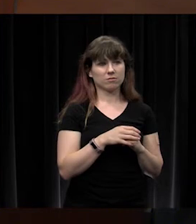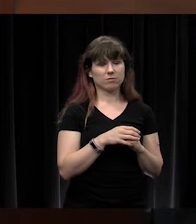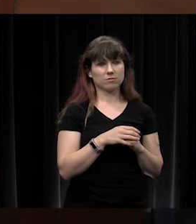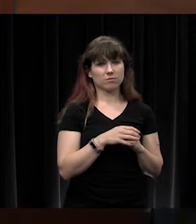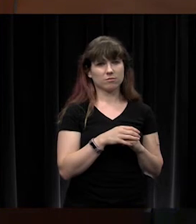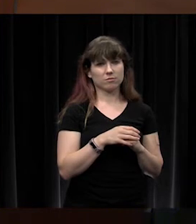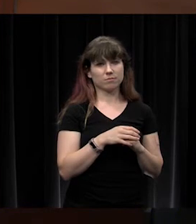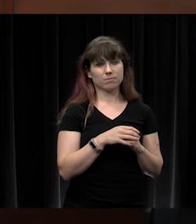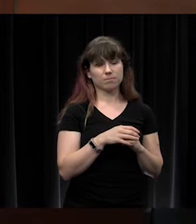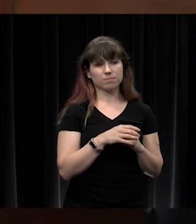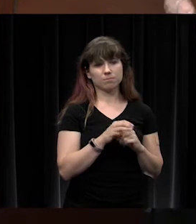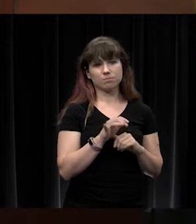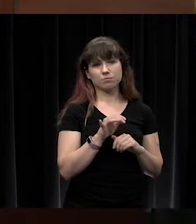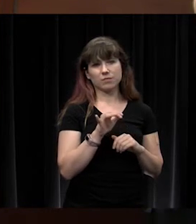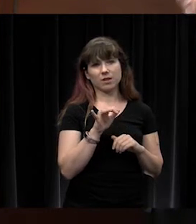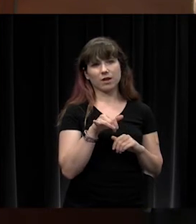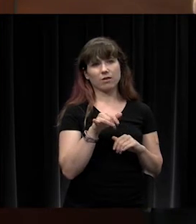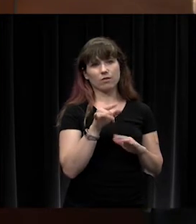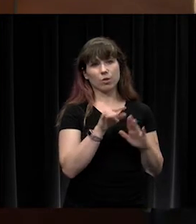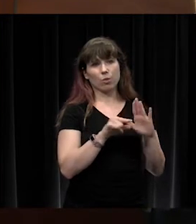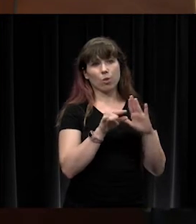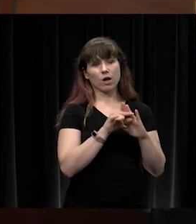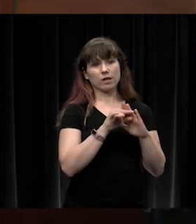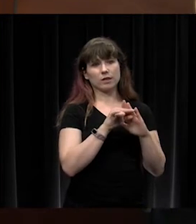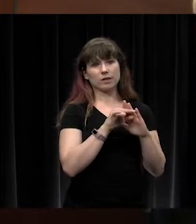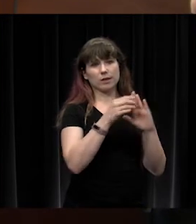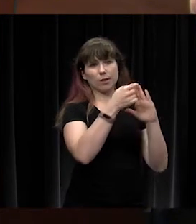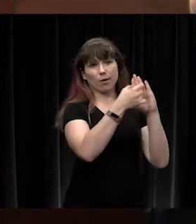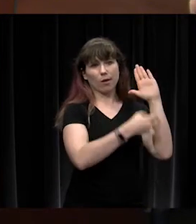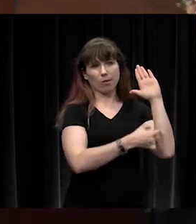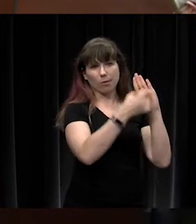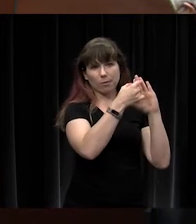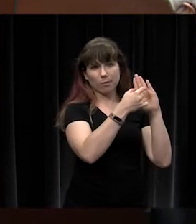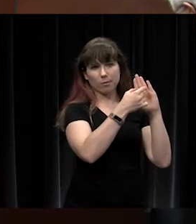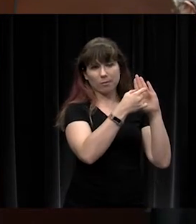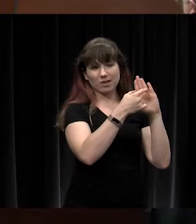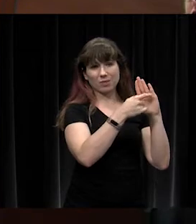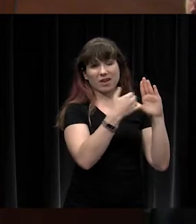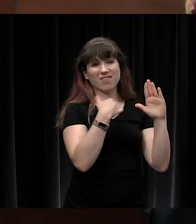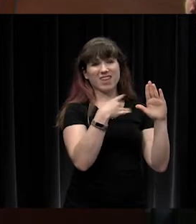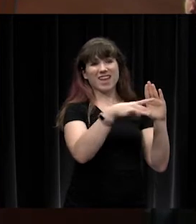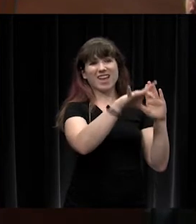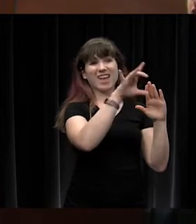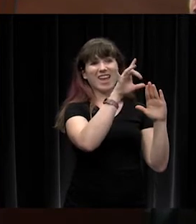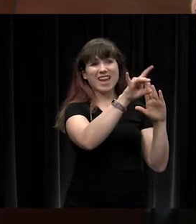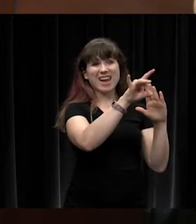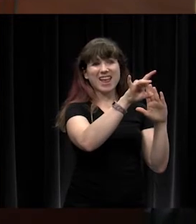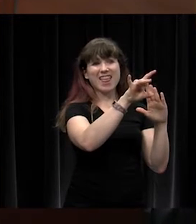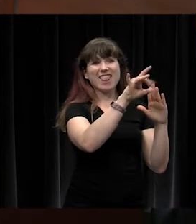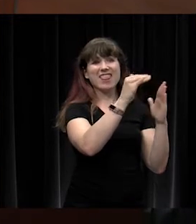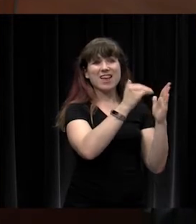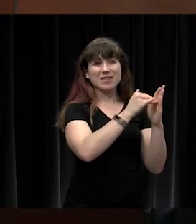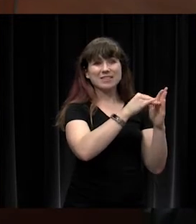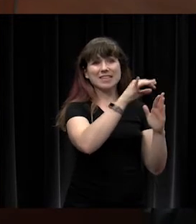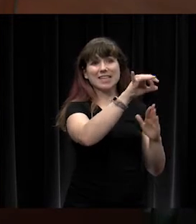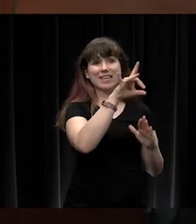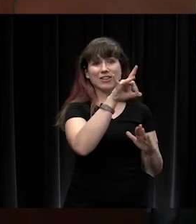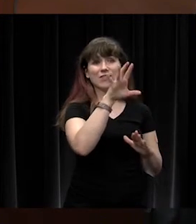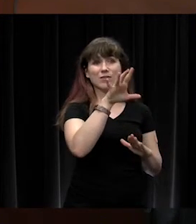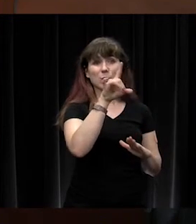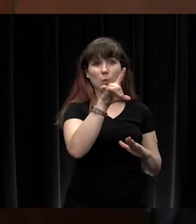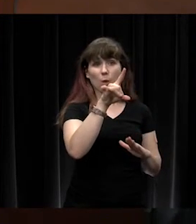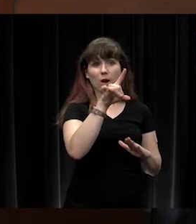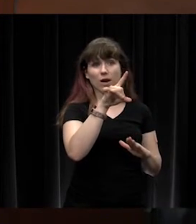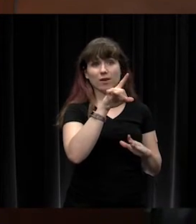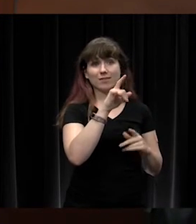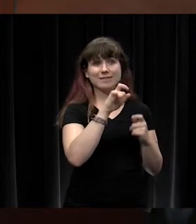there was a quantity column. So just out of curiosity, I added that up. It's 8,151 individual pieces of